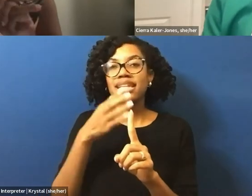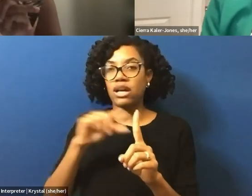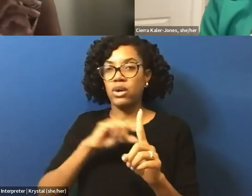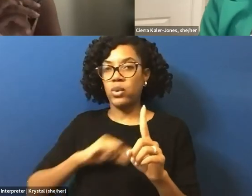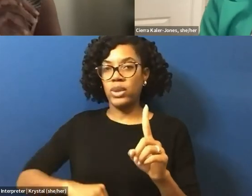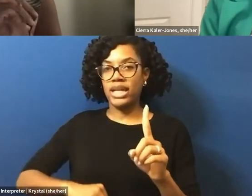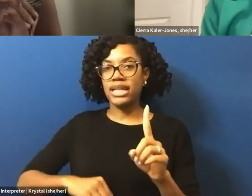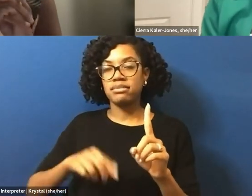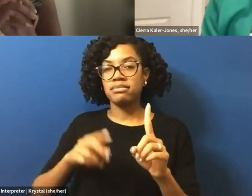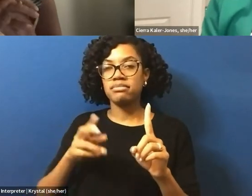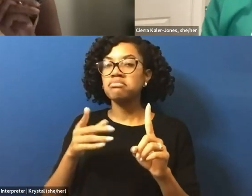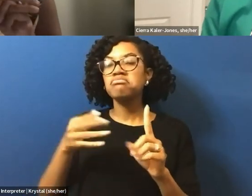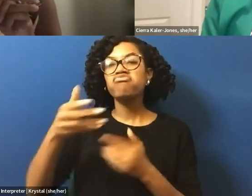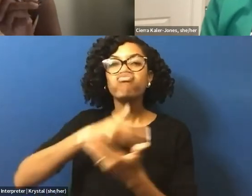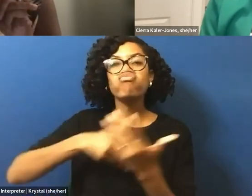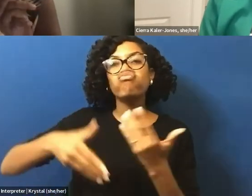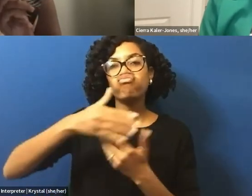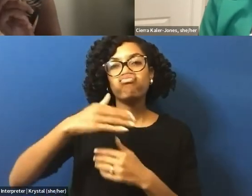political organizing.